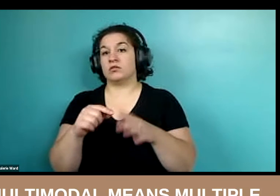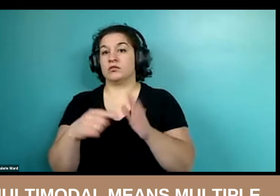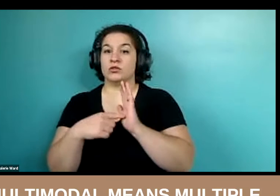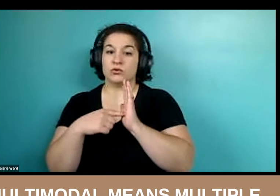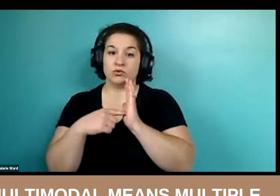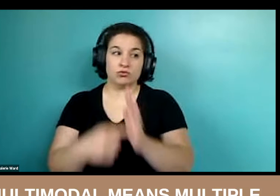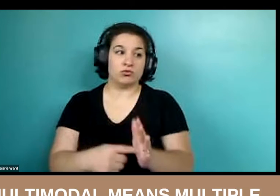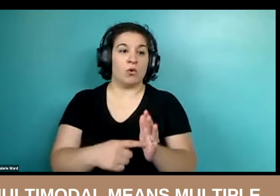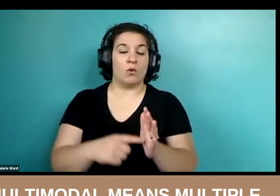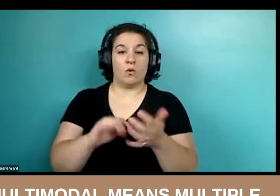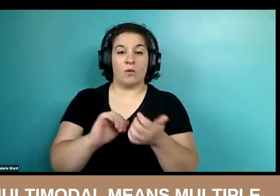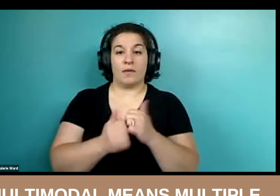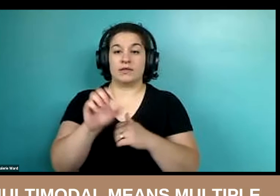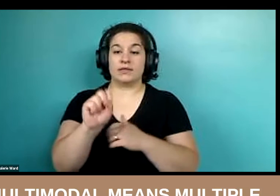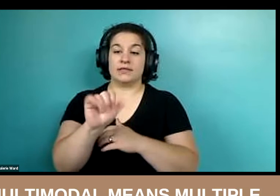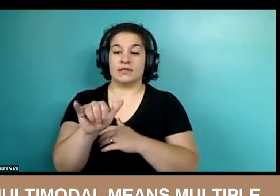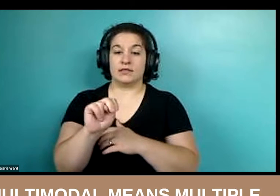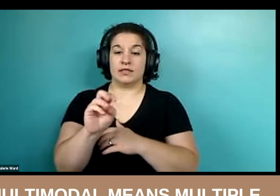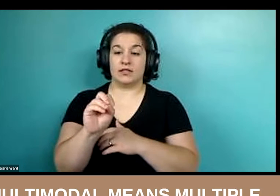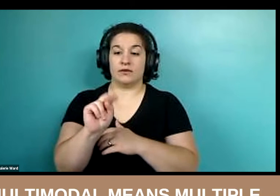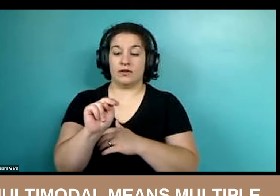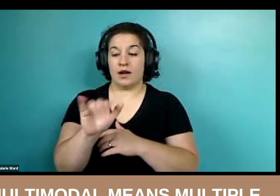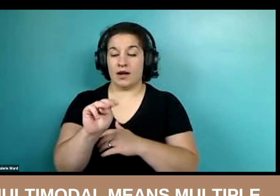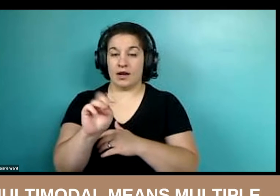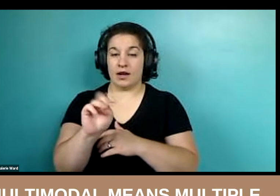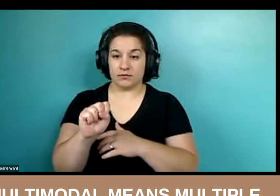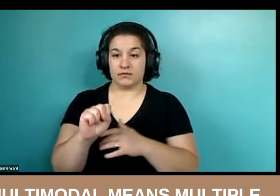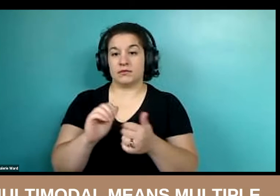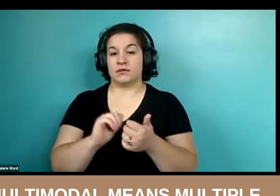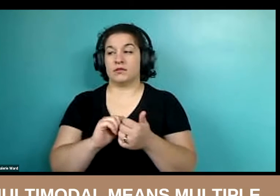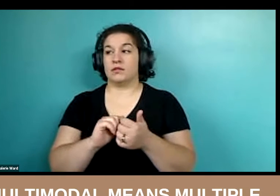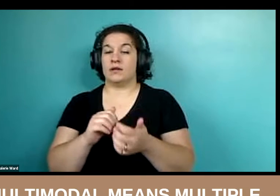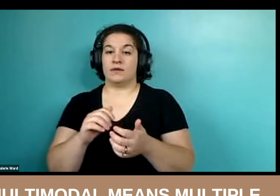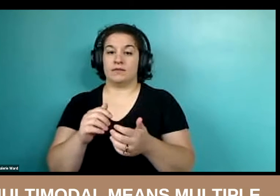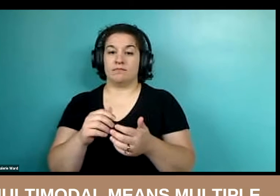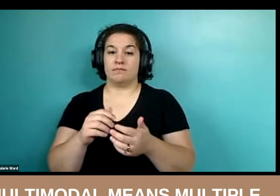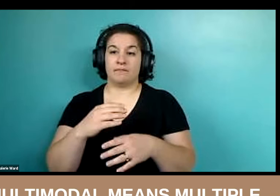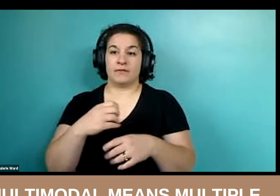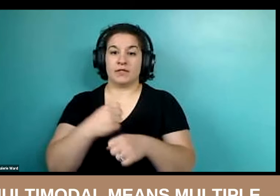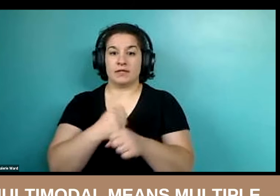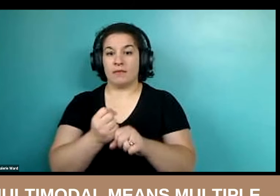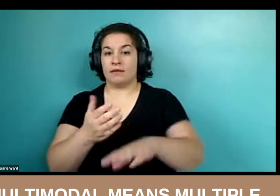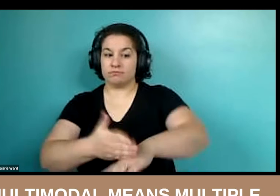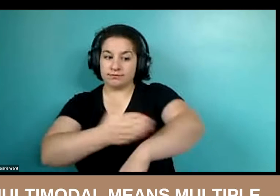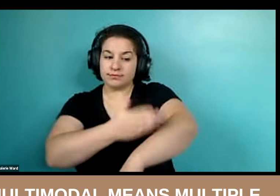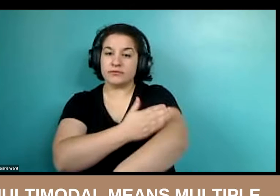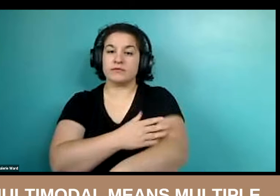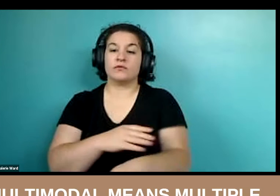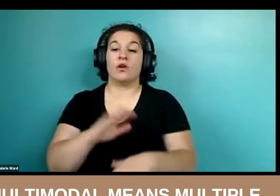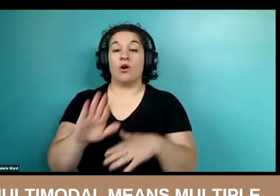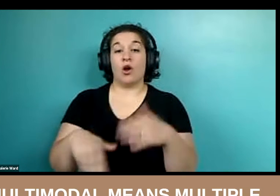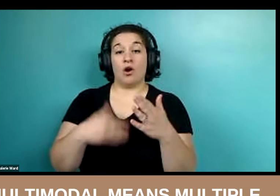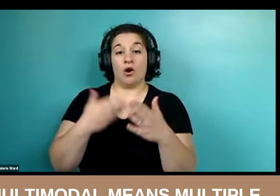truncations to heighten their searches and make them better. All these active learning strategies are accompanied by videos,